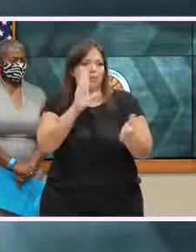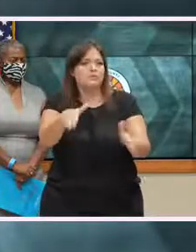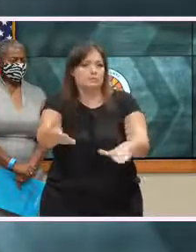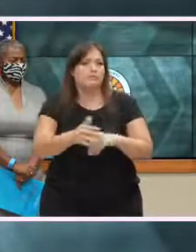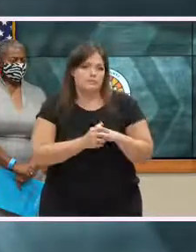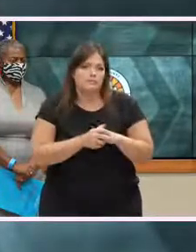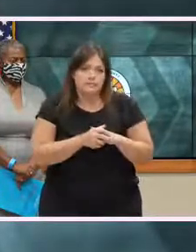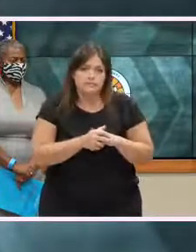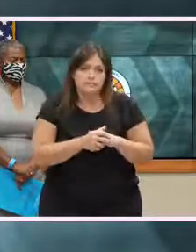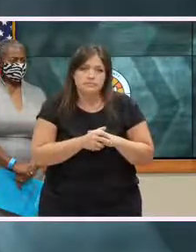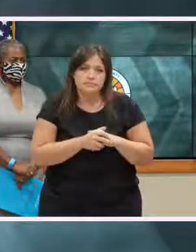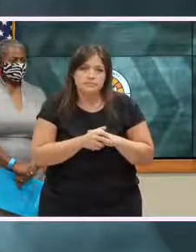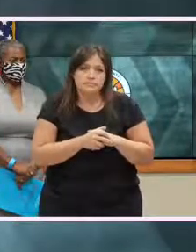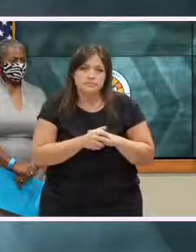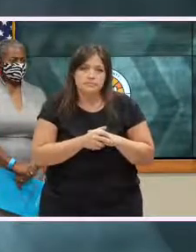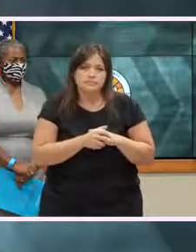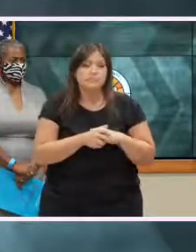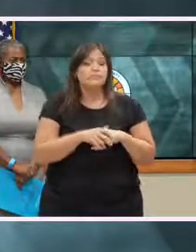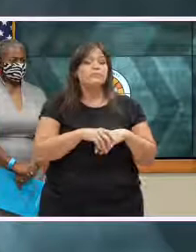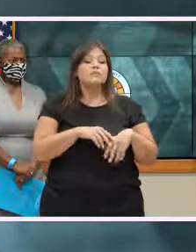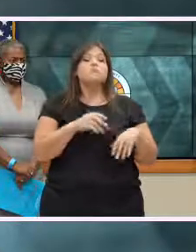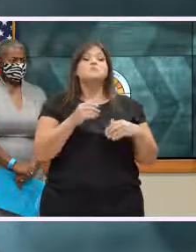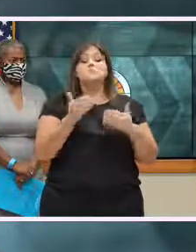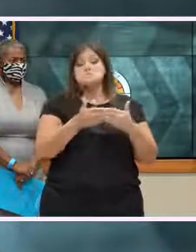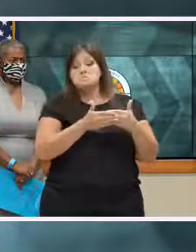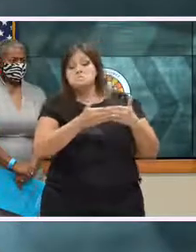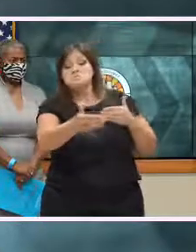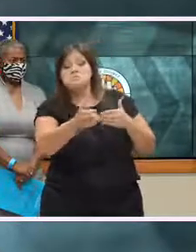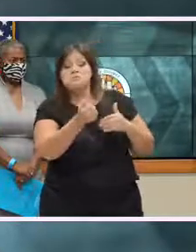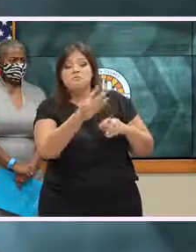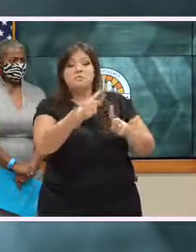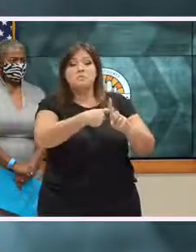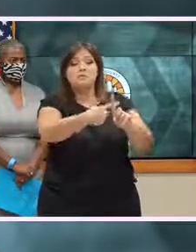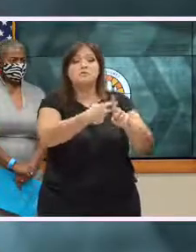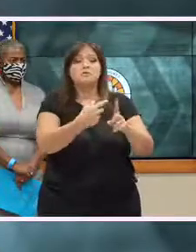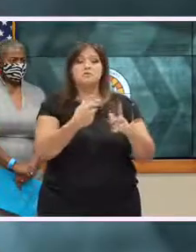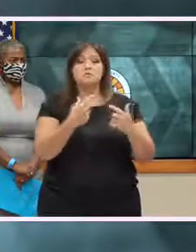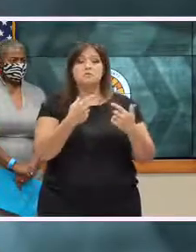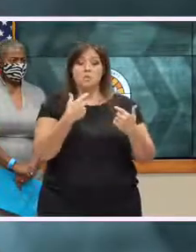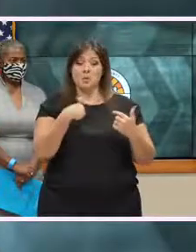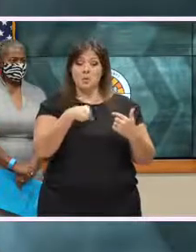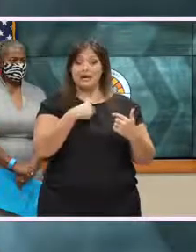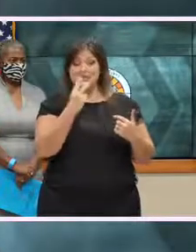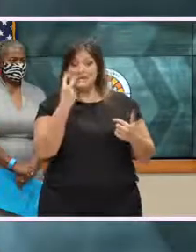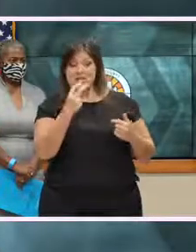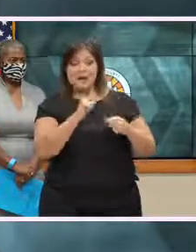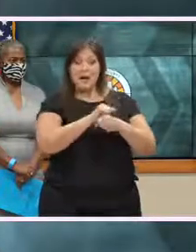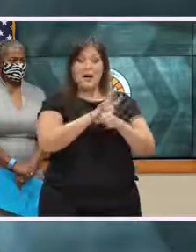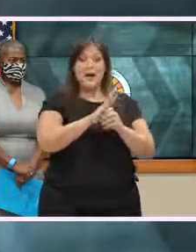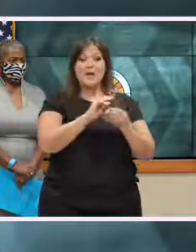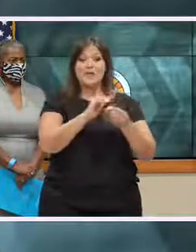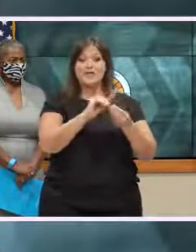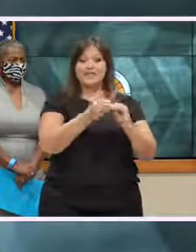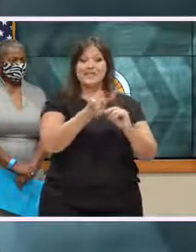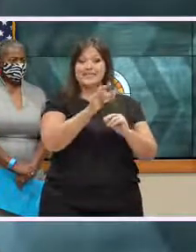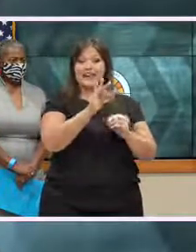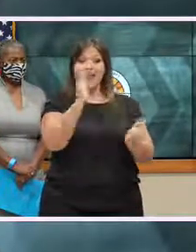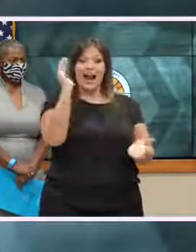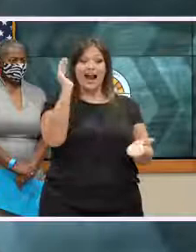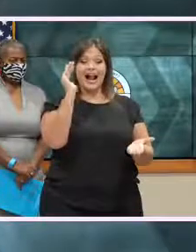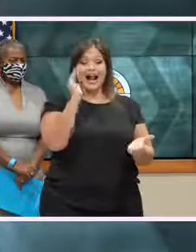Over the past few months, we've watched with pride as the COVID-19 numbers decreased, and that was not by